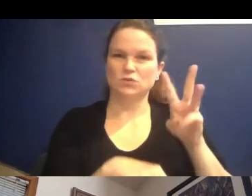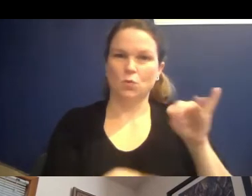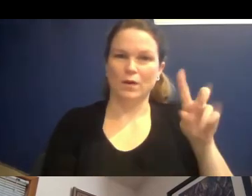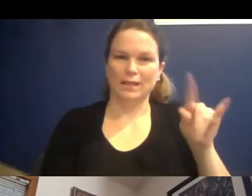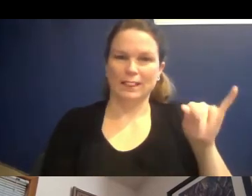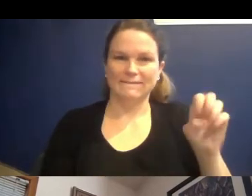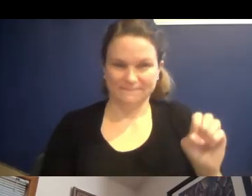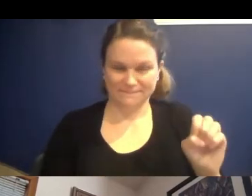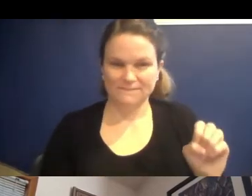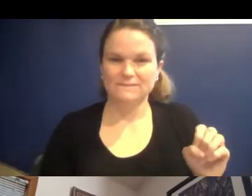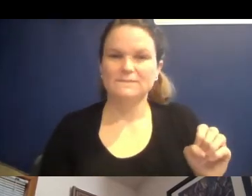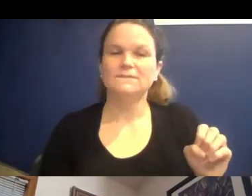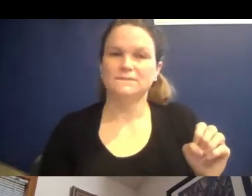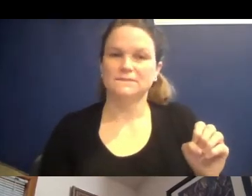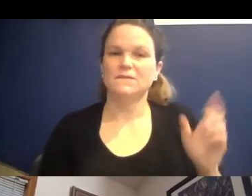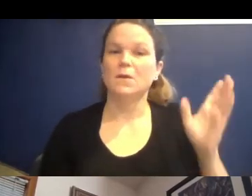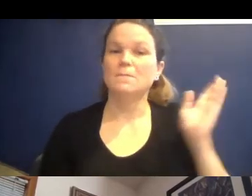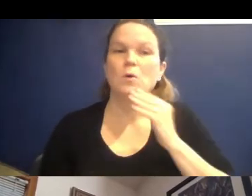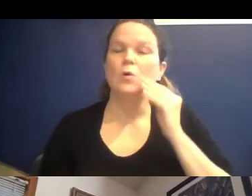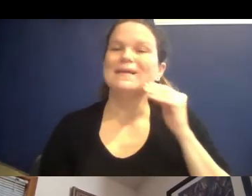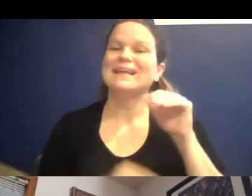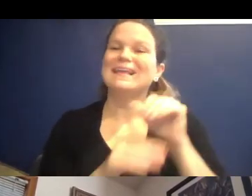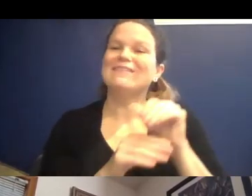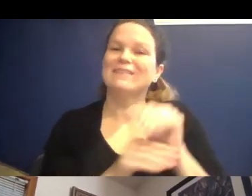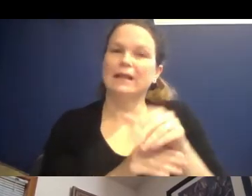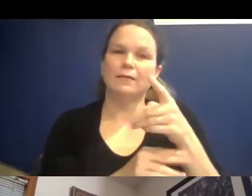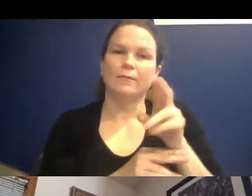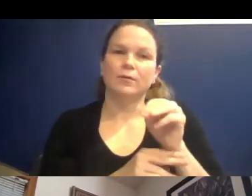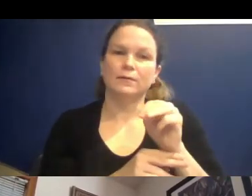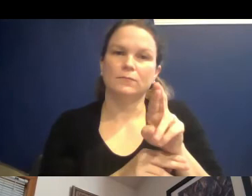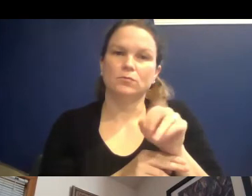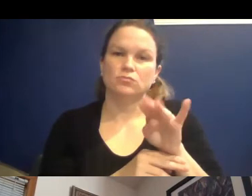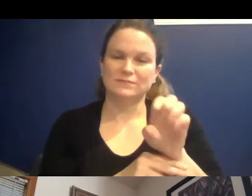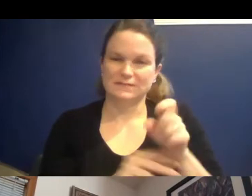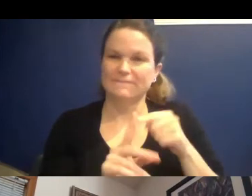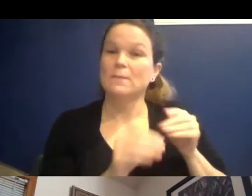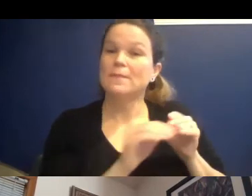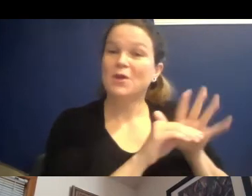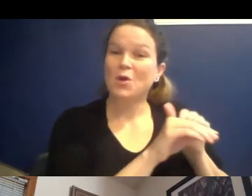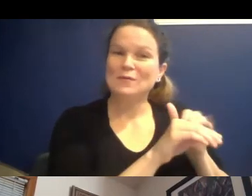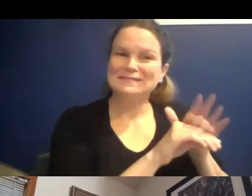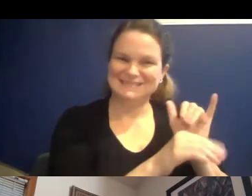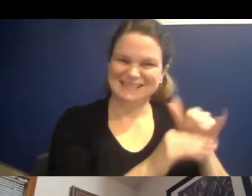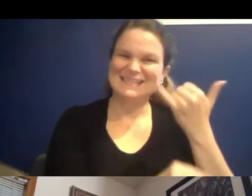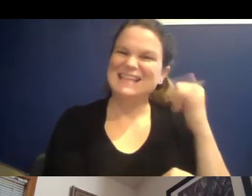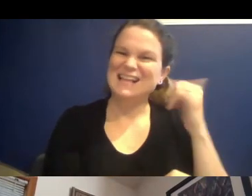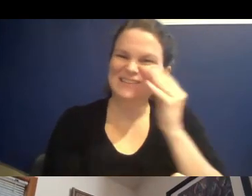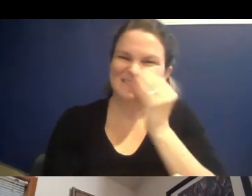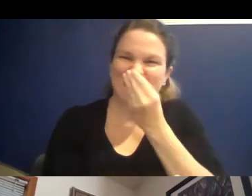We brought home some evening primrose seeds from the coast. That's the yellow flower on the lower